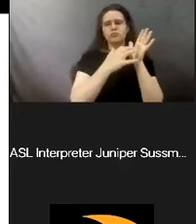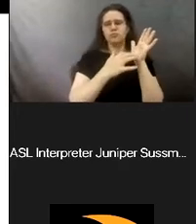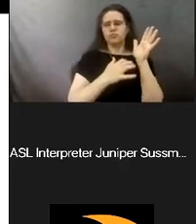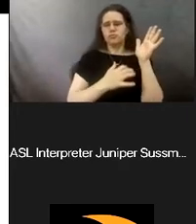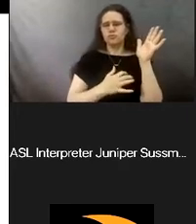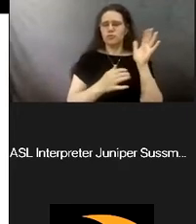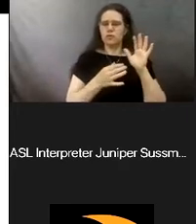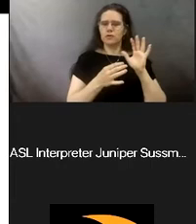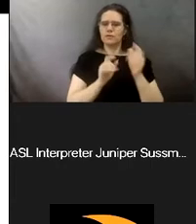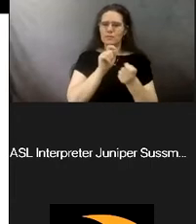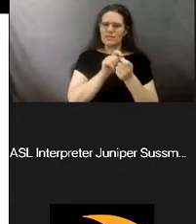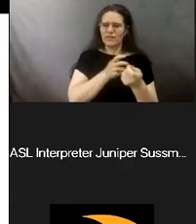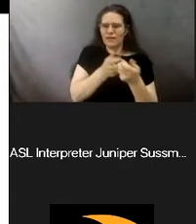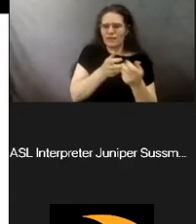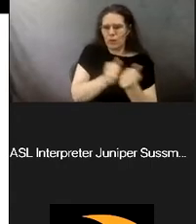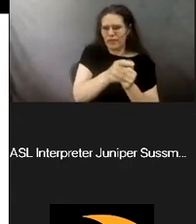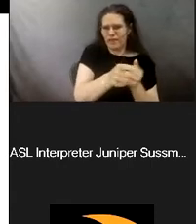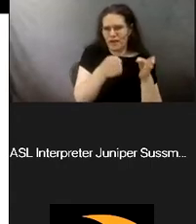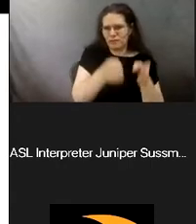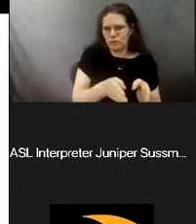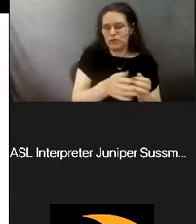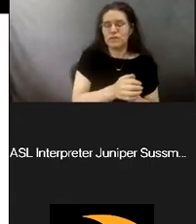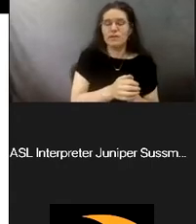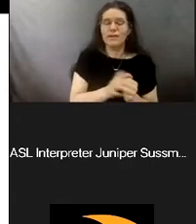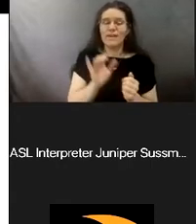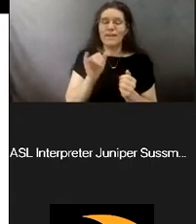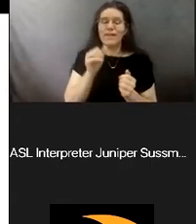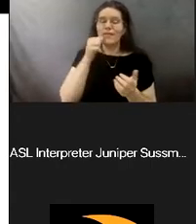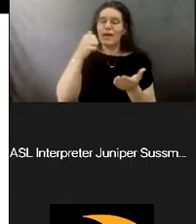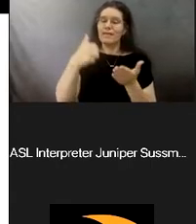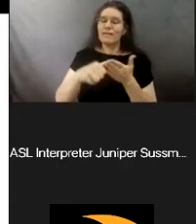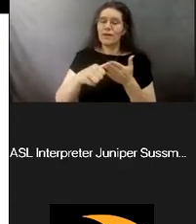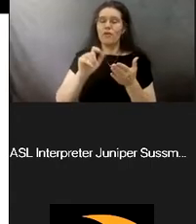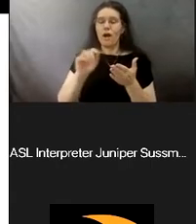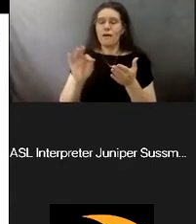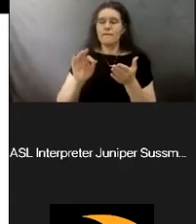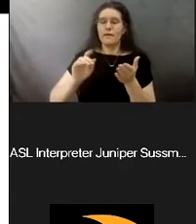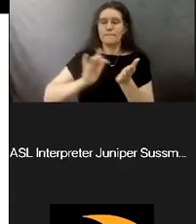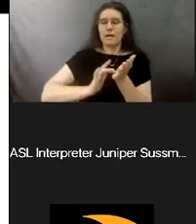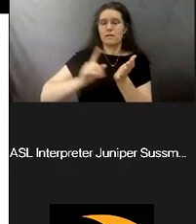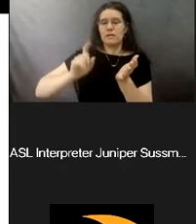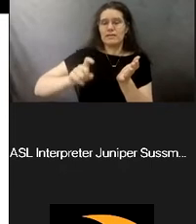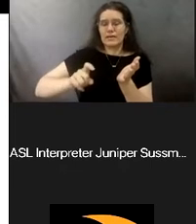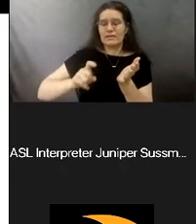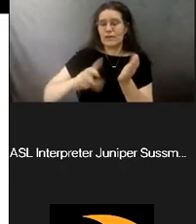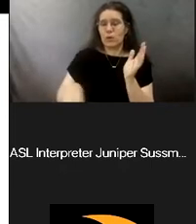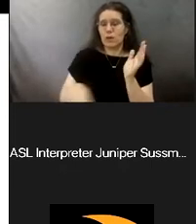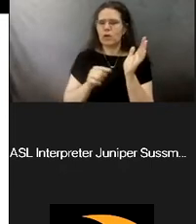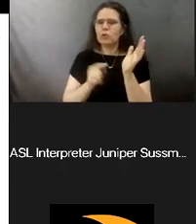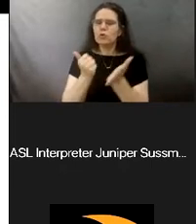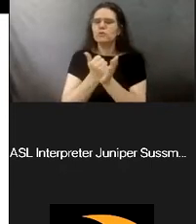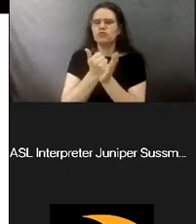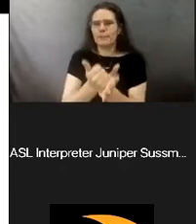that letter of medical necessity also includes what's needed for the management of that, for that child's condition. And then